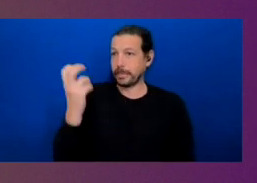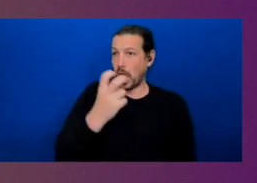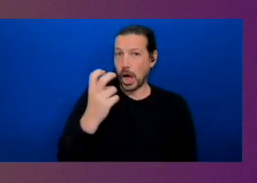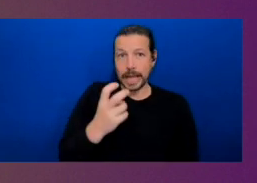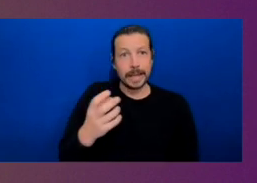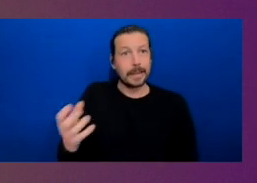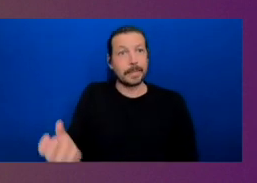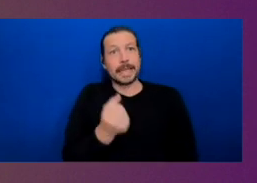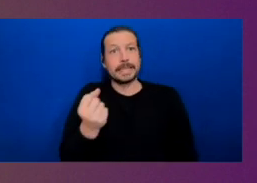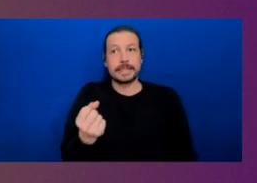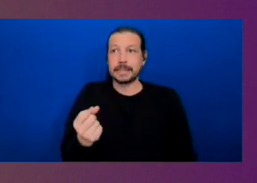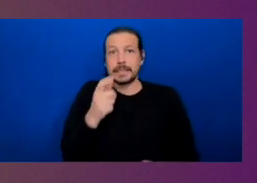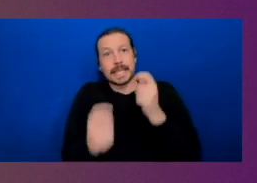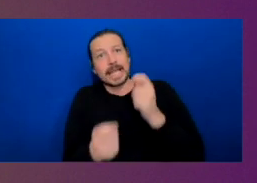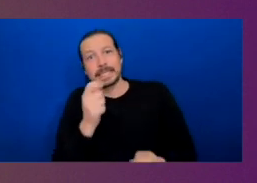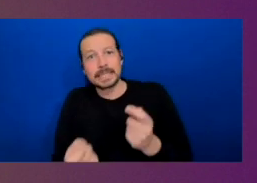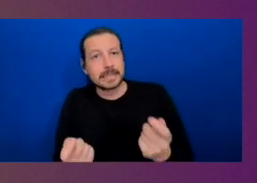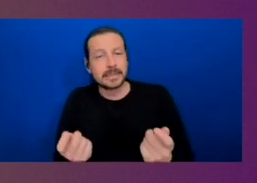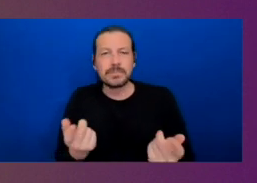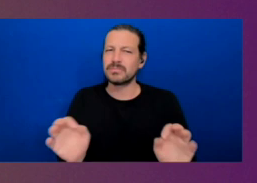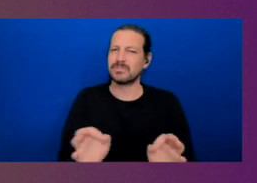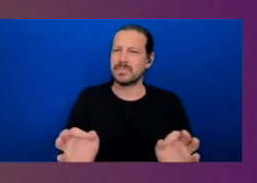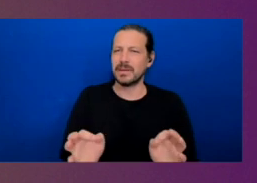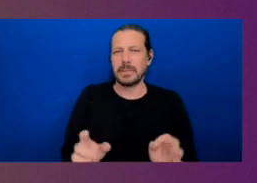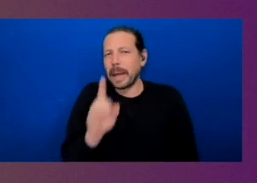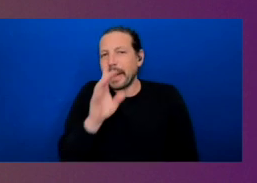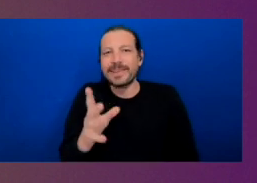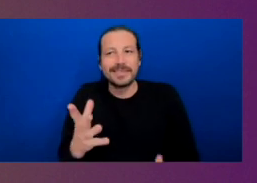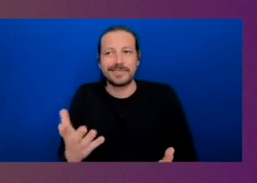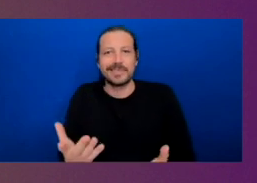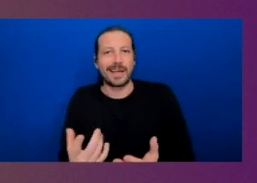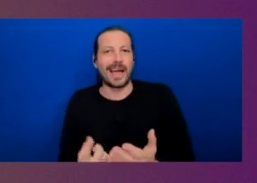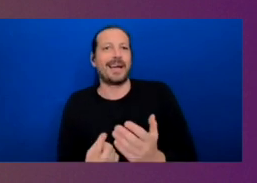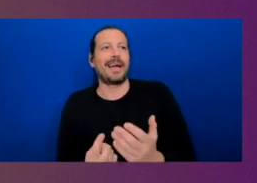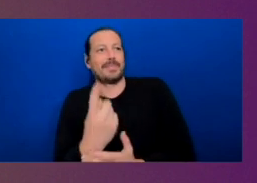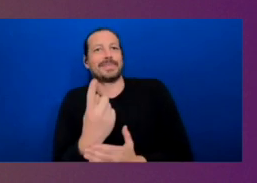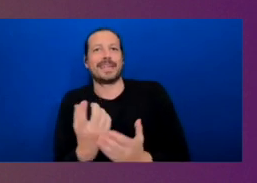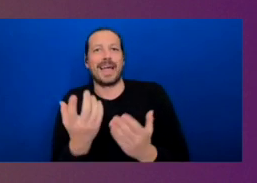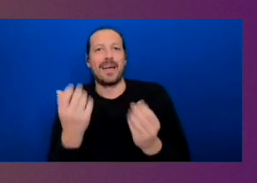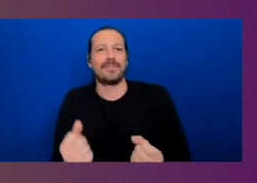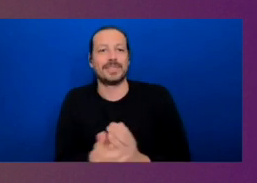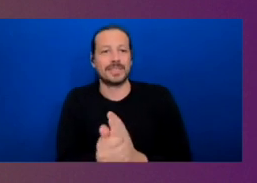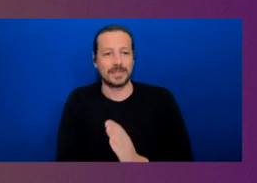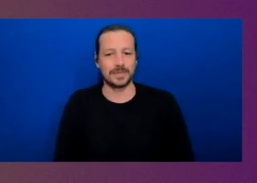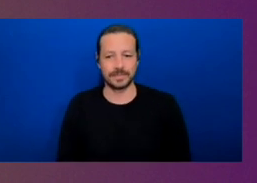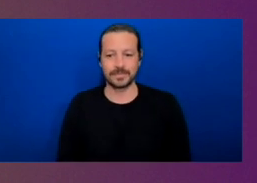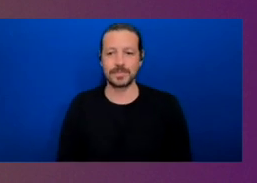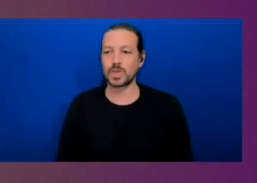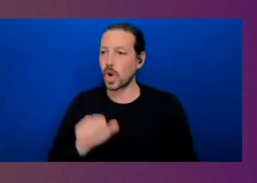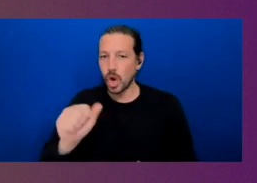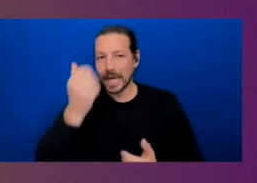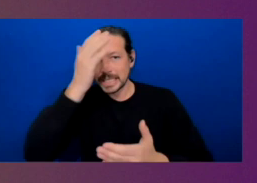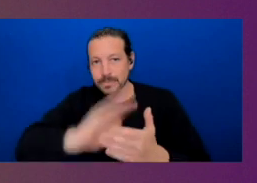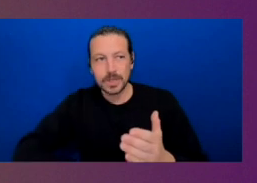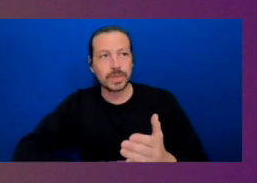a test engineer. And she just happened to have those skills too. So the breadth of her experience and her ability to